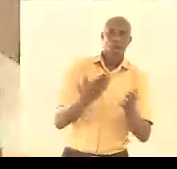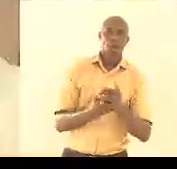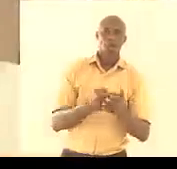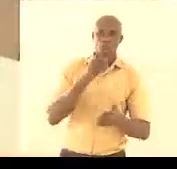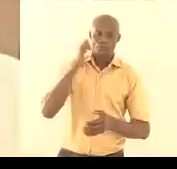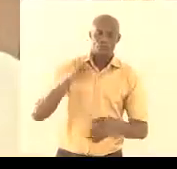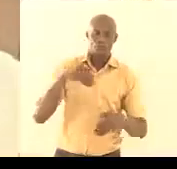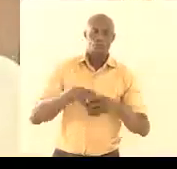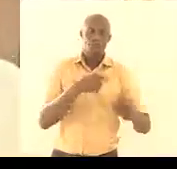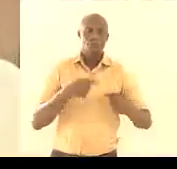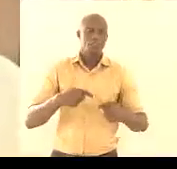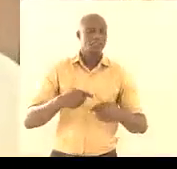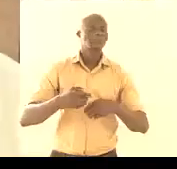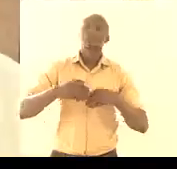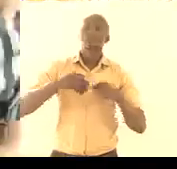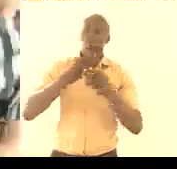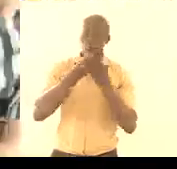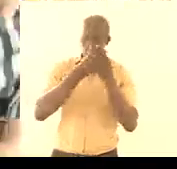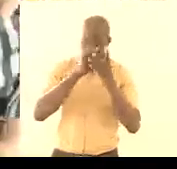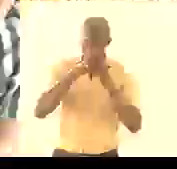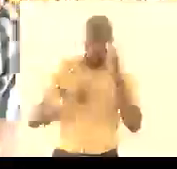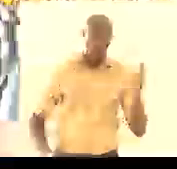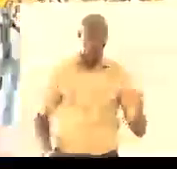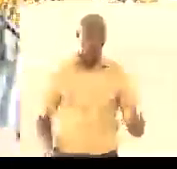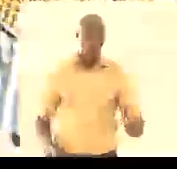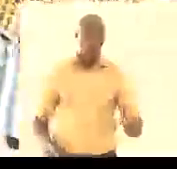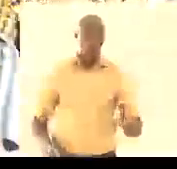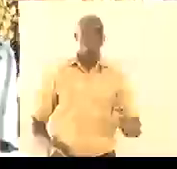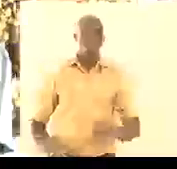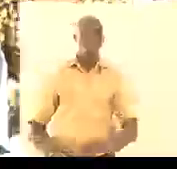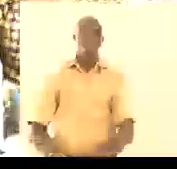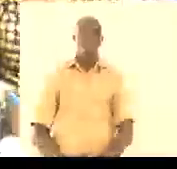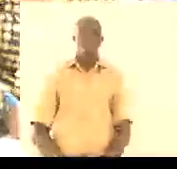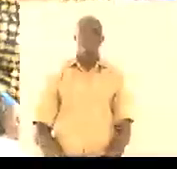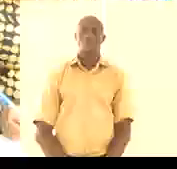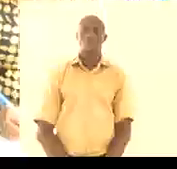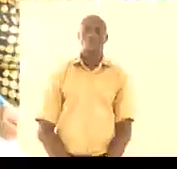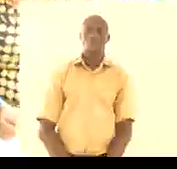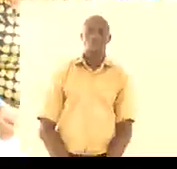venom would have gone. In Jesus' name. Amen. So you say,